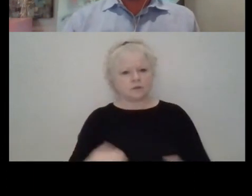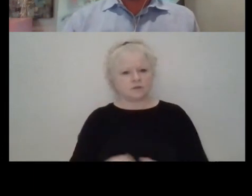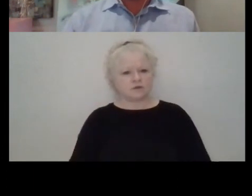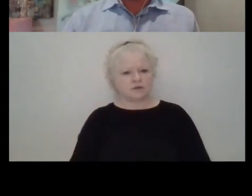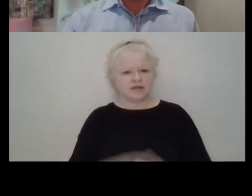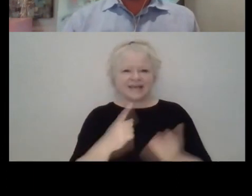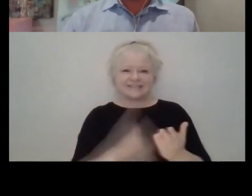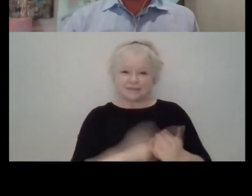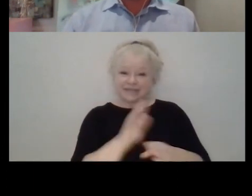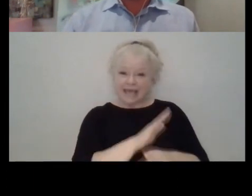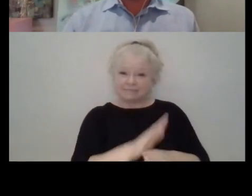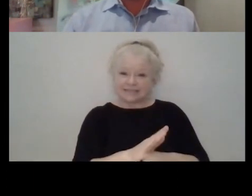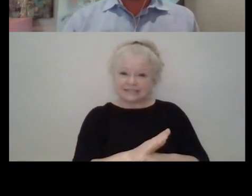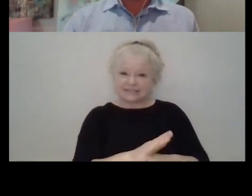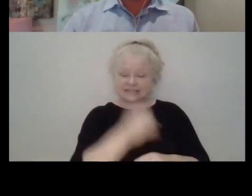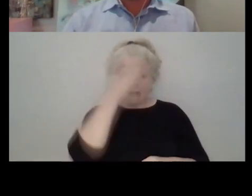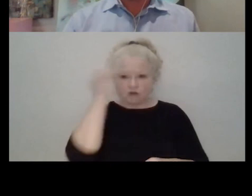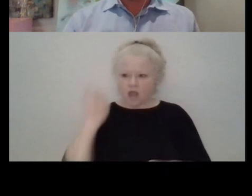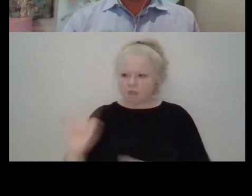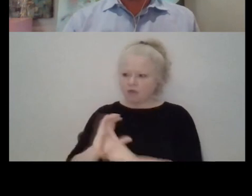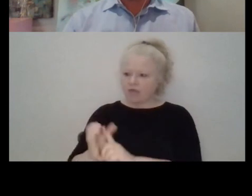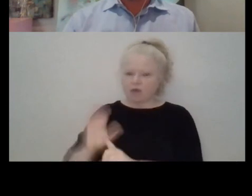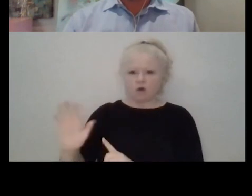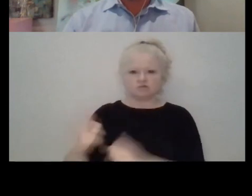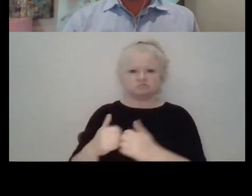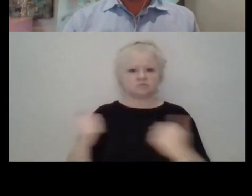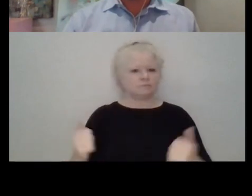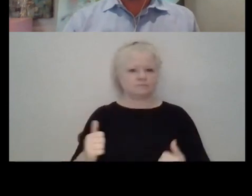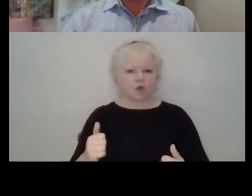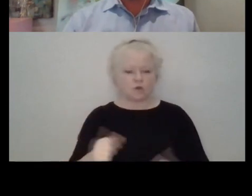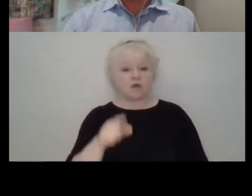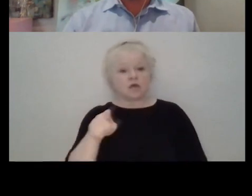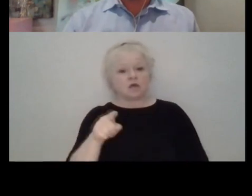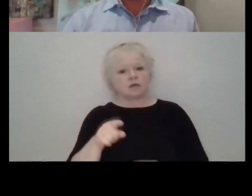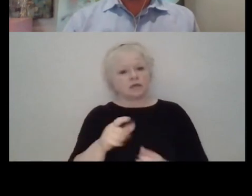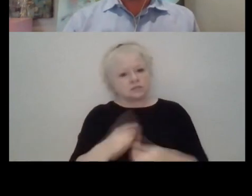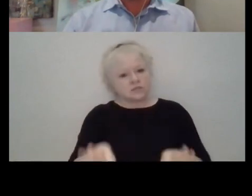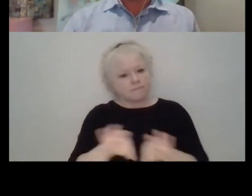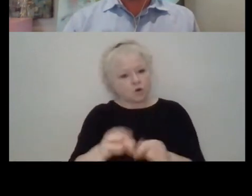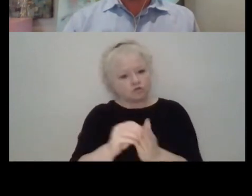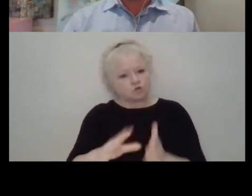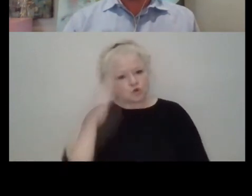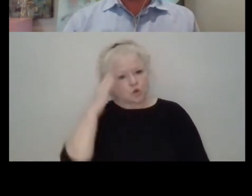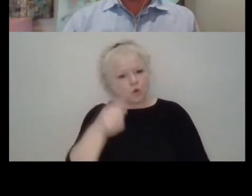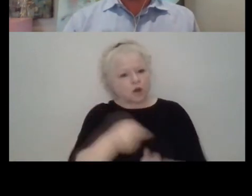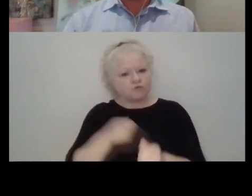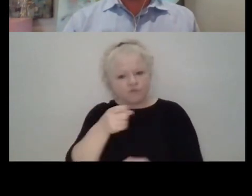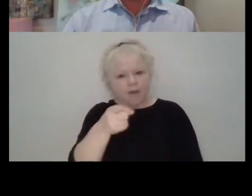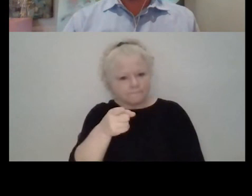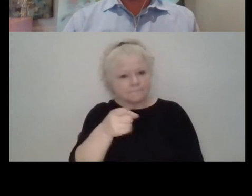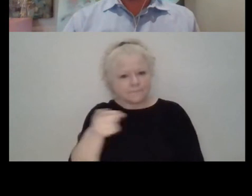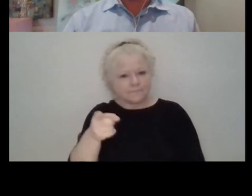about the business and getting a job. But it's so important for the students to hear where you come from, because they should know that